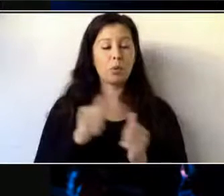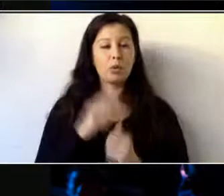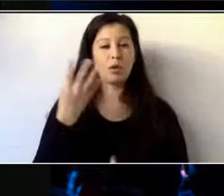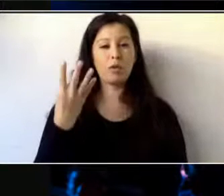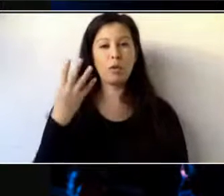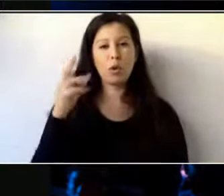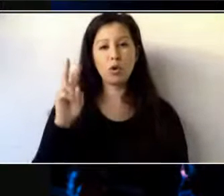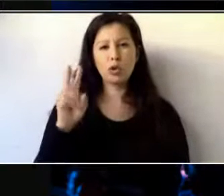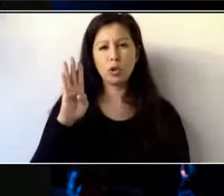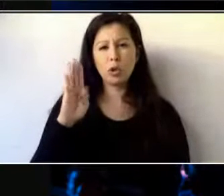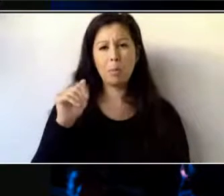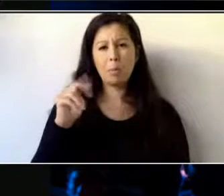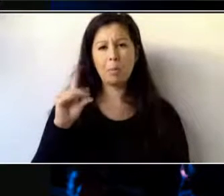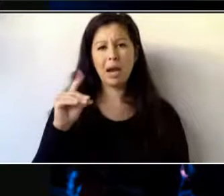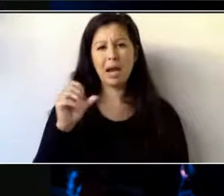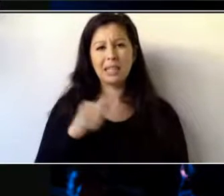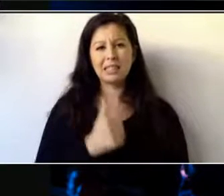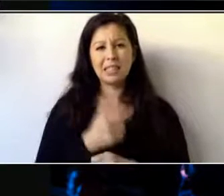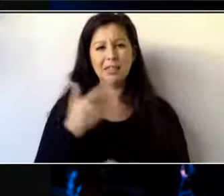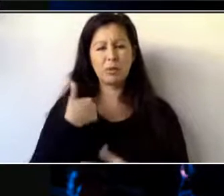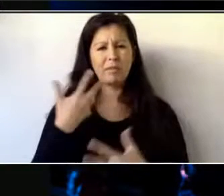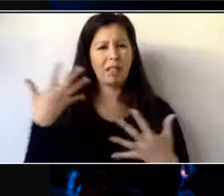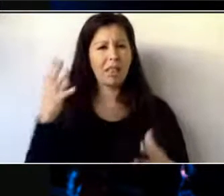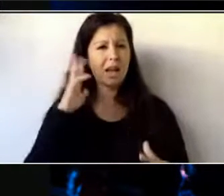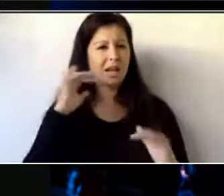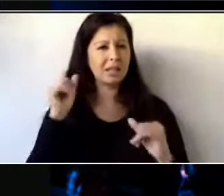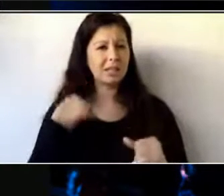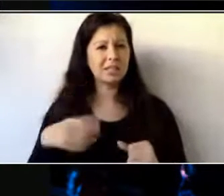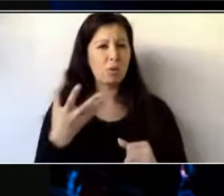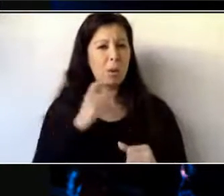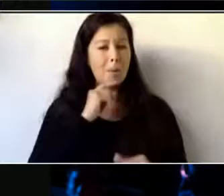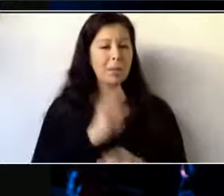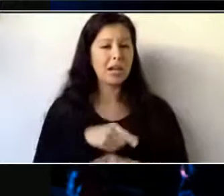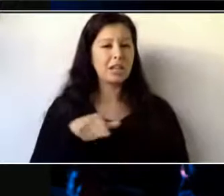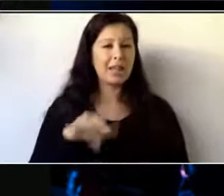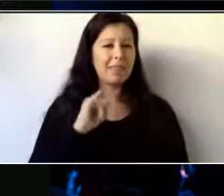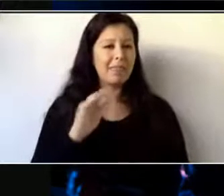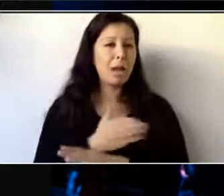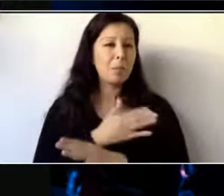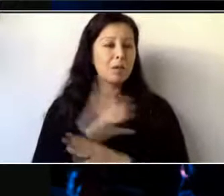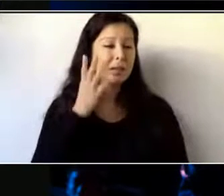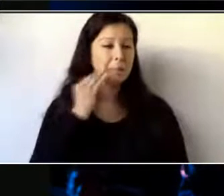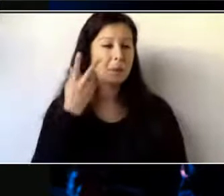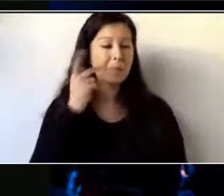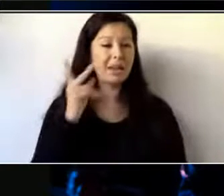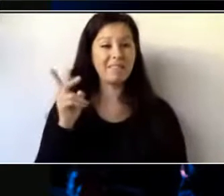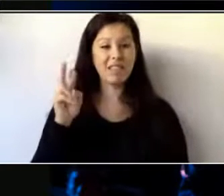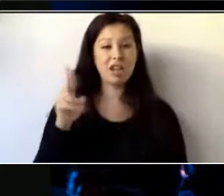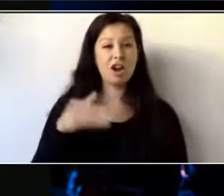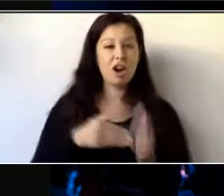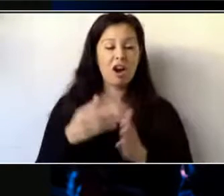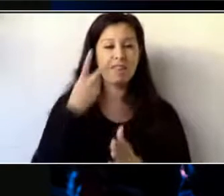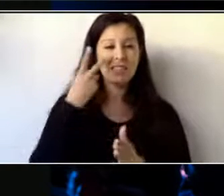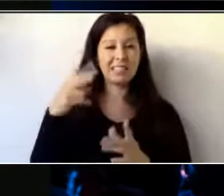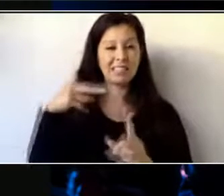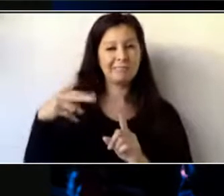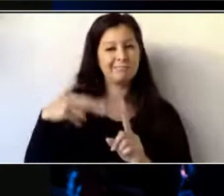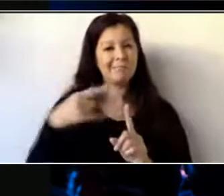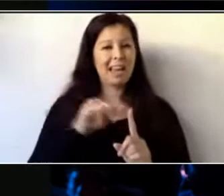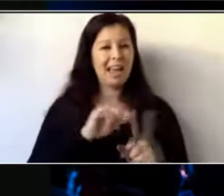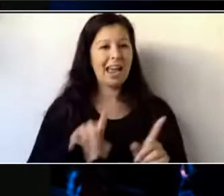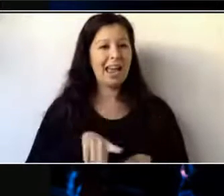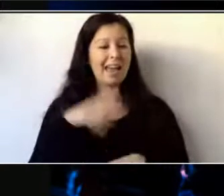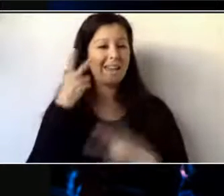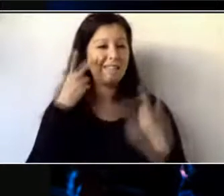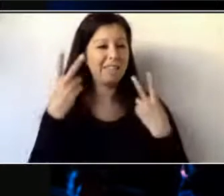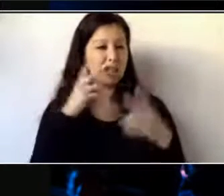JP also has. So there's lots of sound, because this is, we wanted to make sure this is like a musical experience, because VR often is seen as a very visual